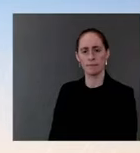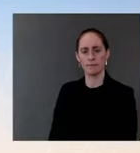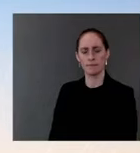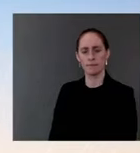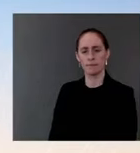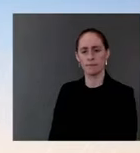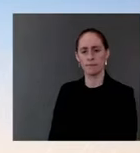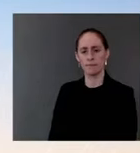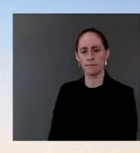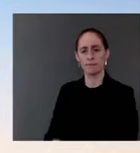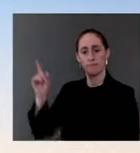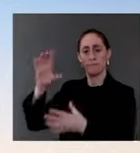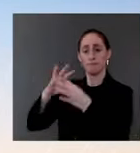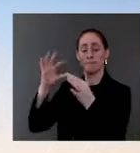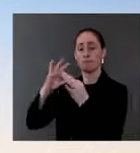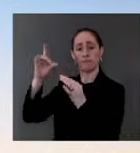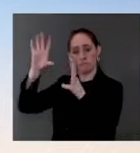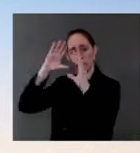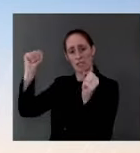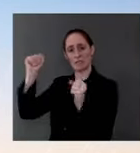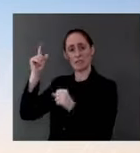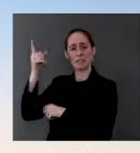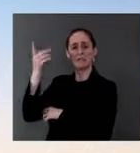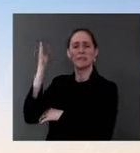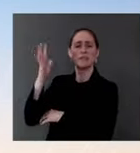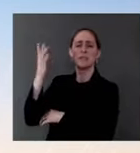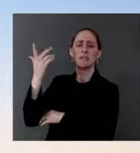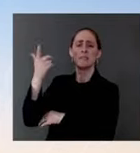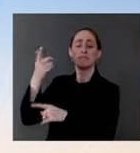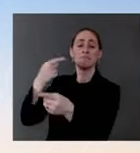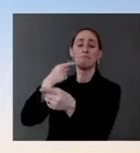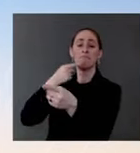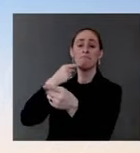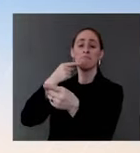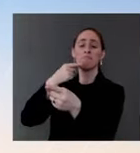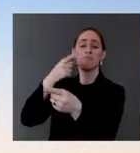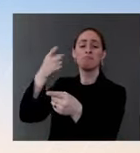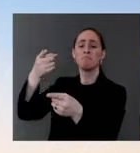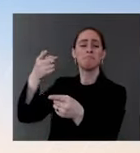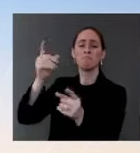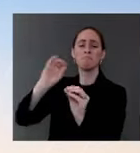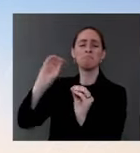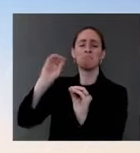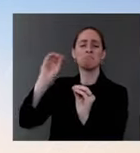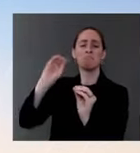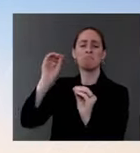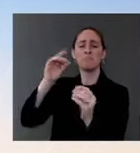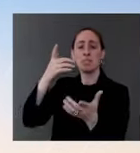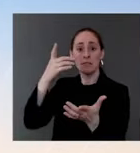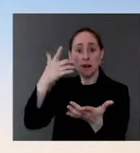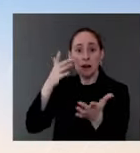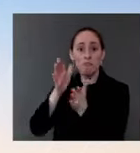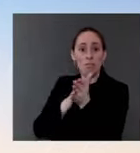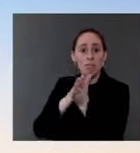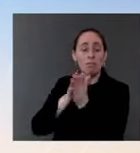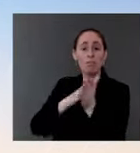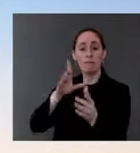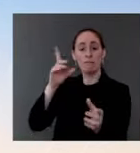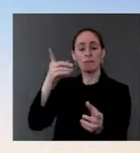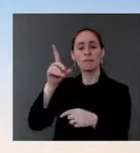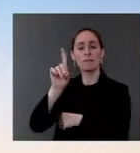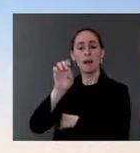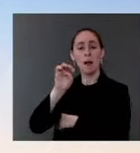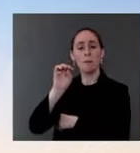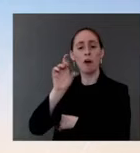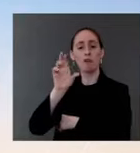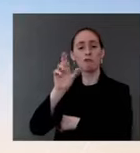country, end quote. And any comment on the decision of Nicaragua to break relations with Taiwan and